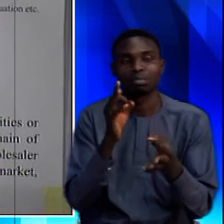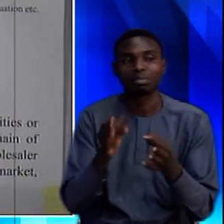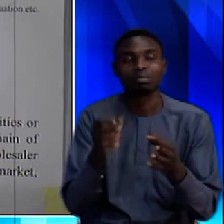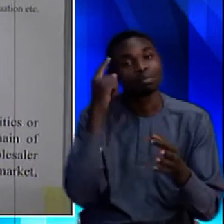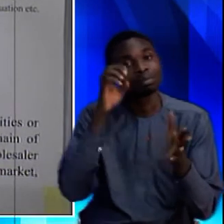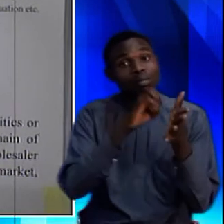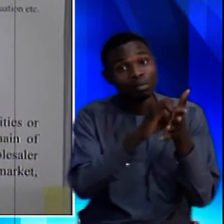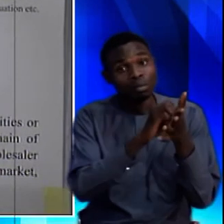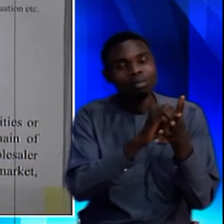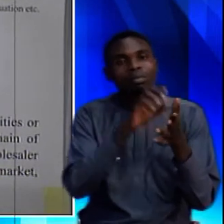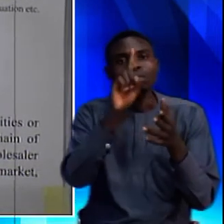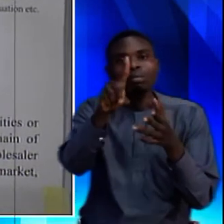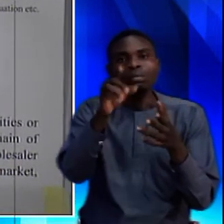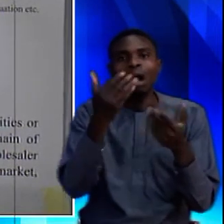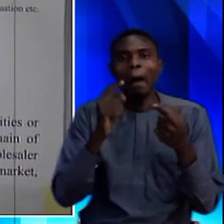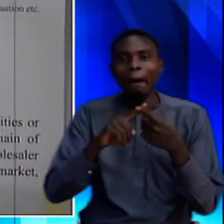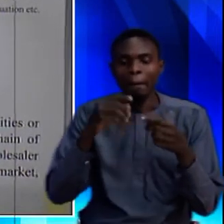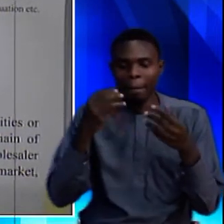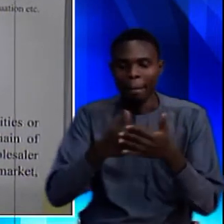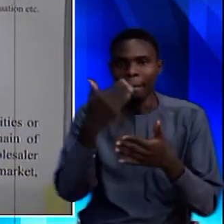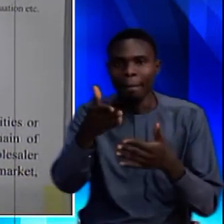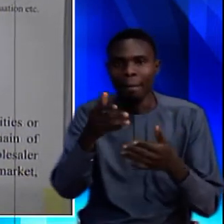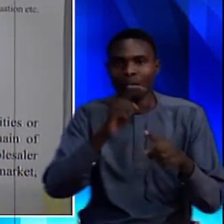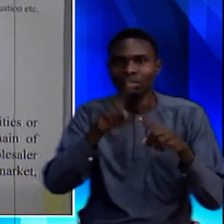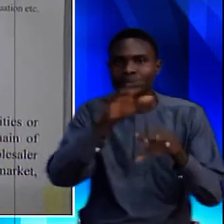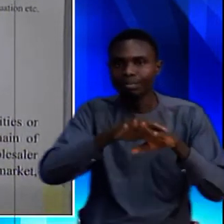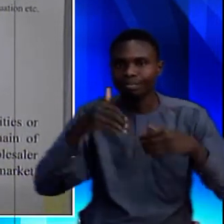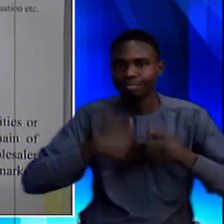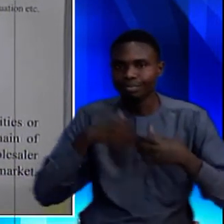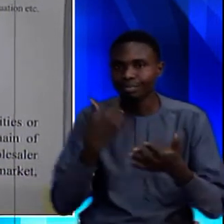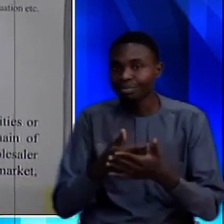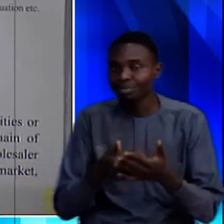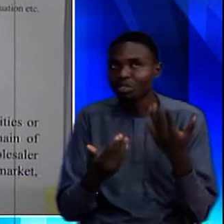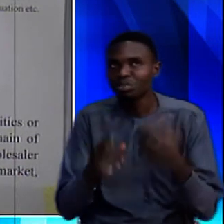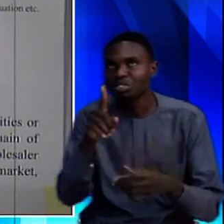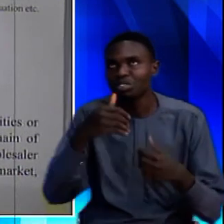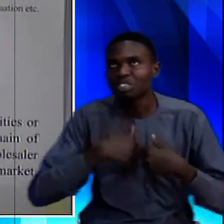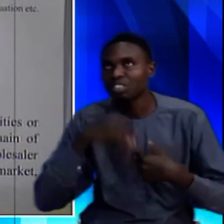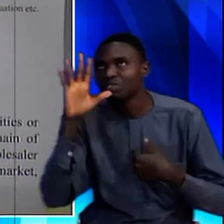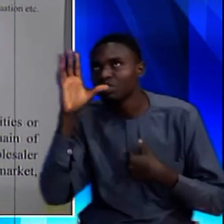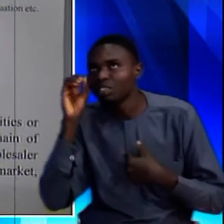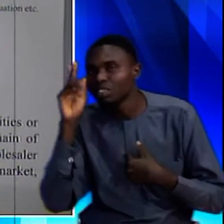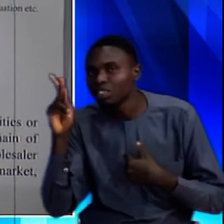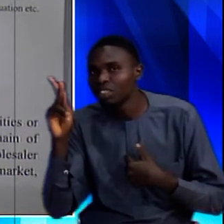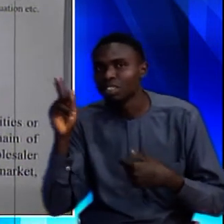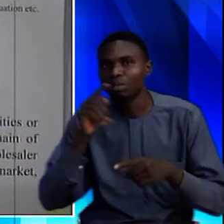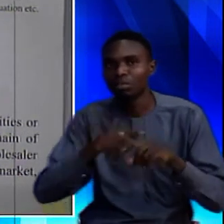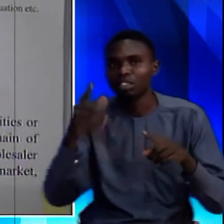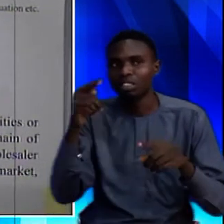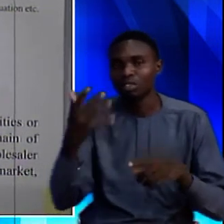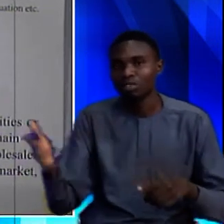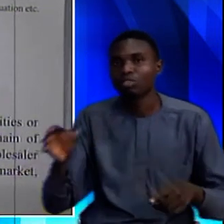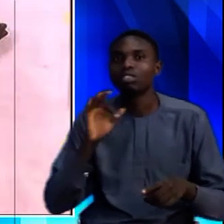naira, having had 50,000 naira, and he want to buy goods, and the good he want to buy maybe was 70,000 naira,